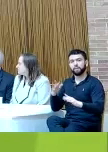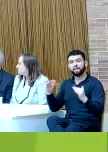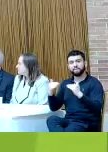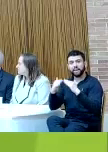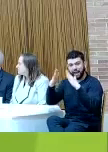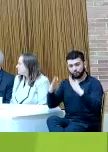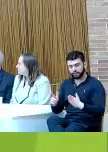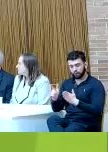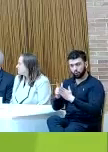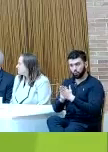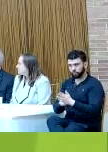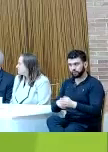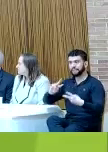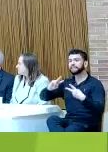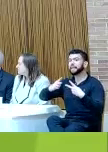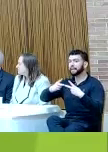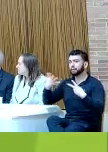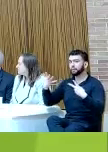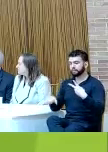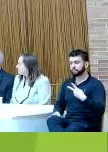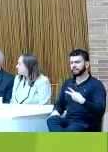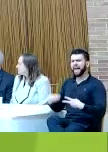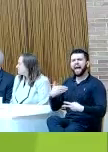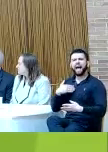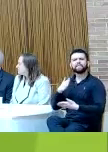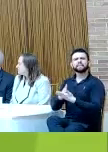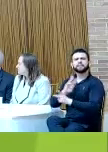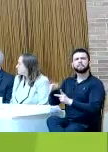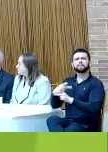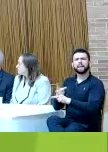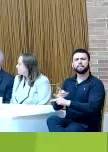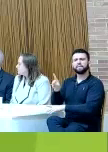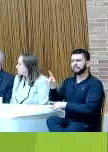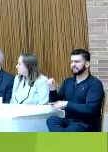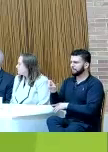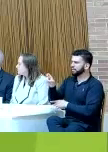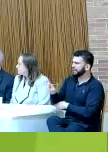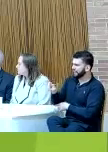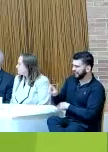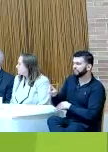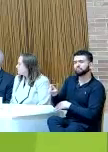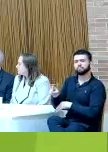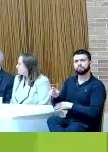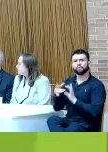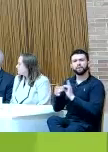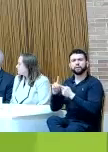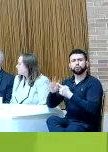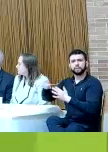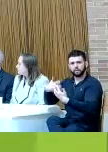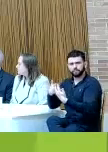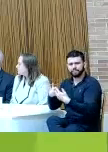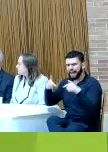the second aspect to this is having some type of disability related need to the accommodation being sought in this case an